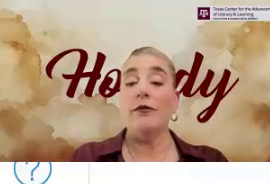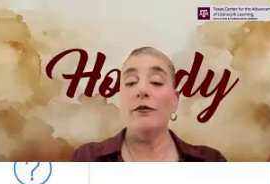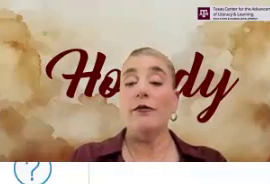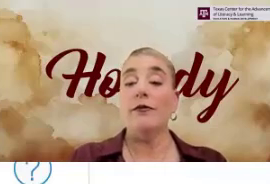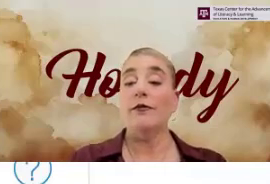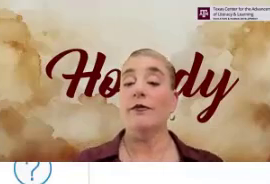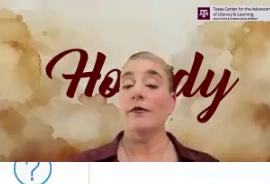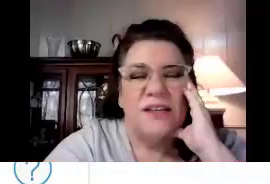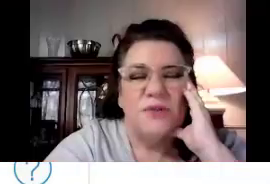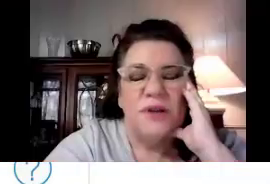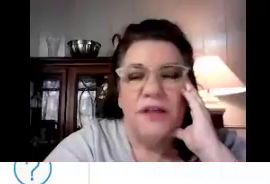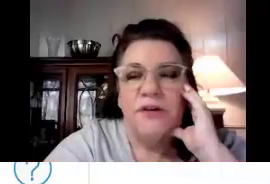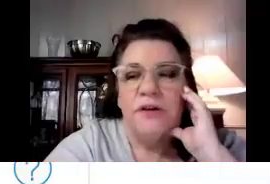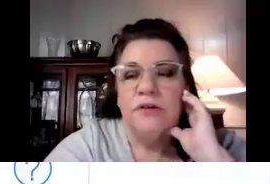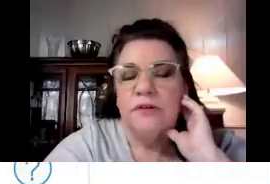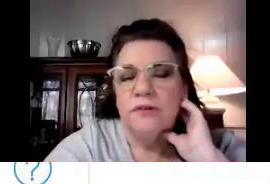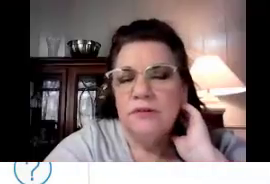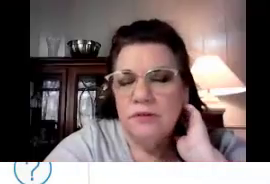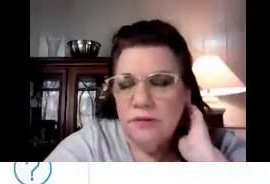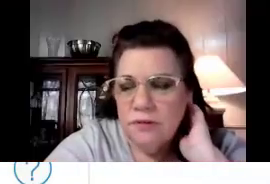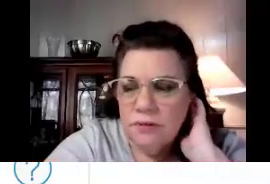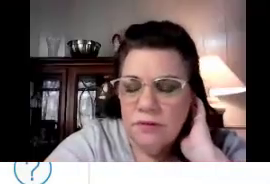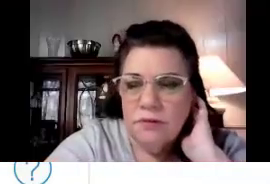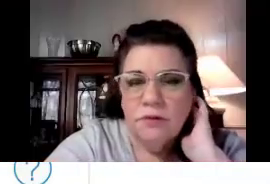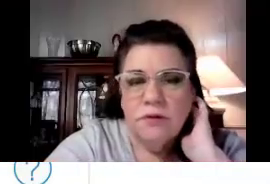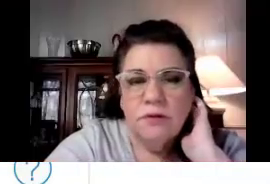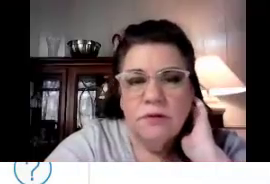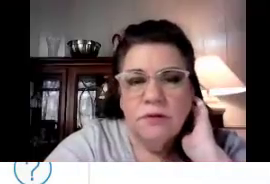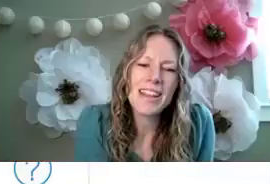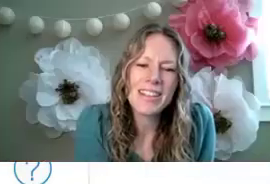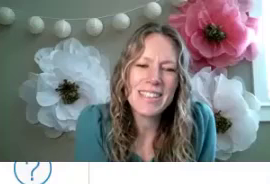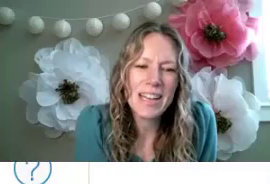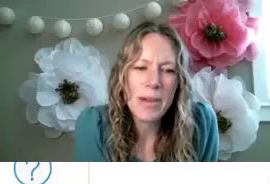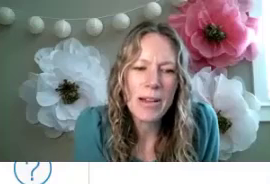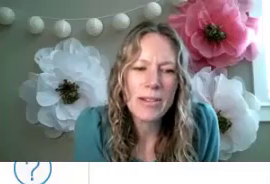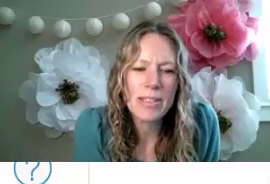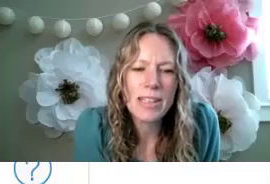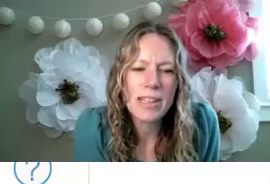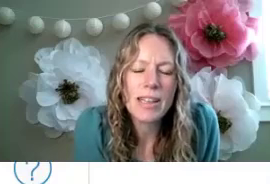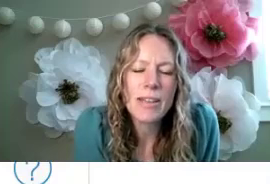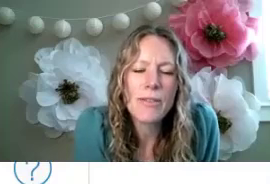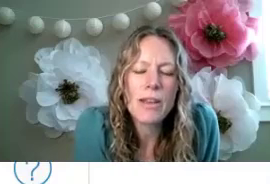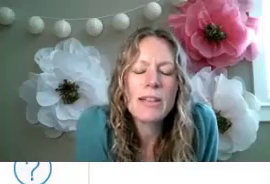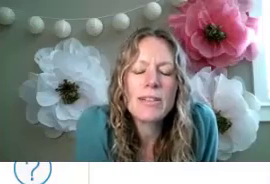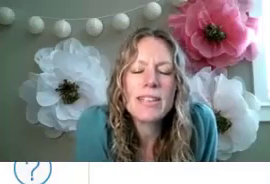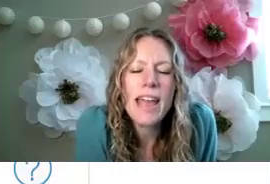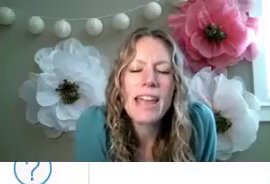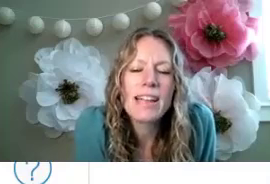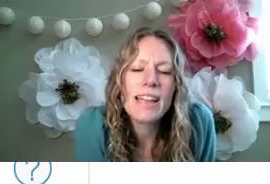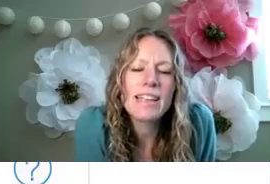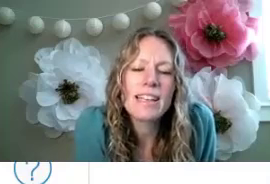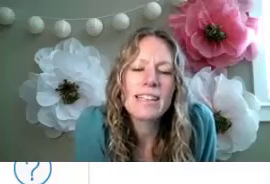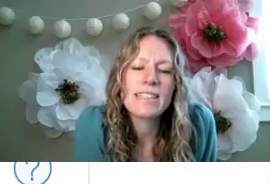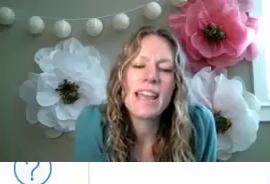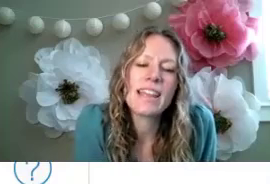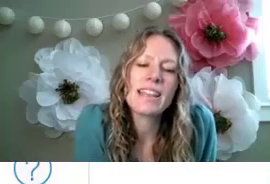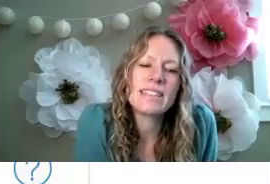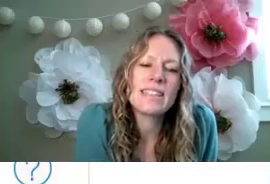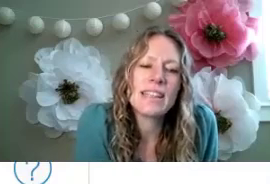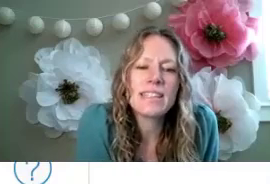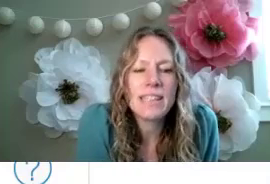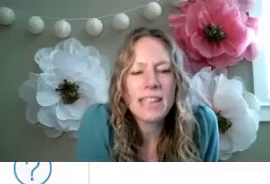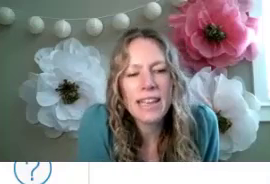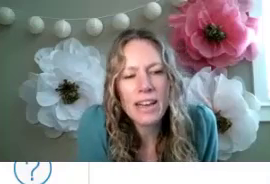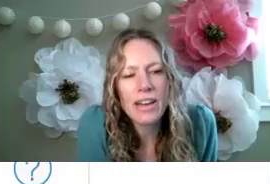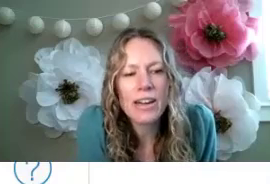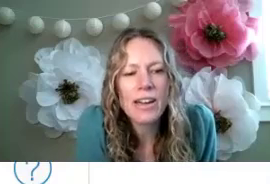principles. Does that do it, Heather? I think what Garrett said about if it's saying the link, it's saying this